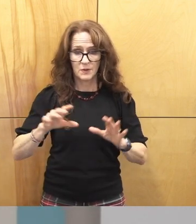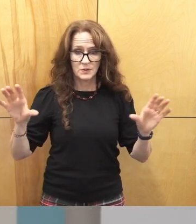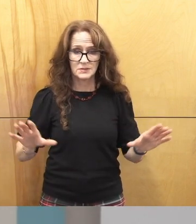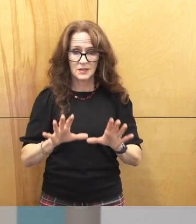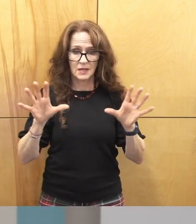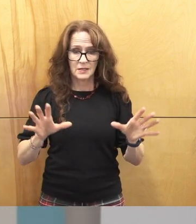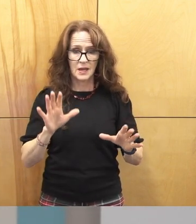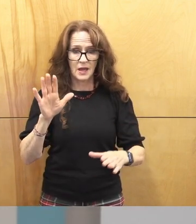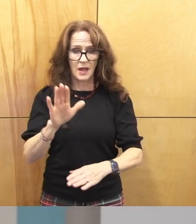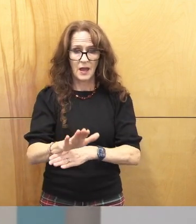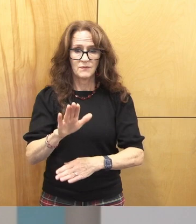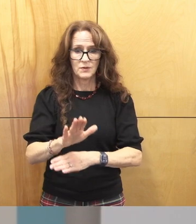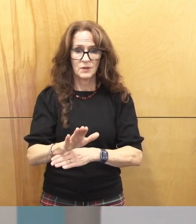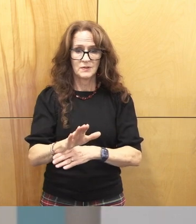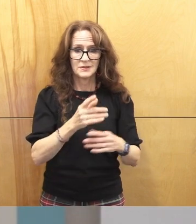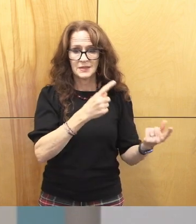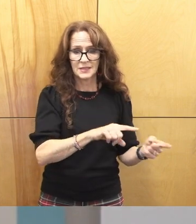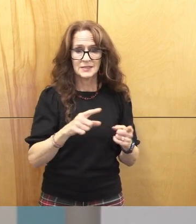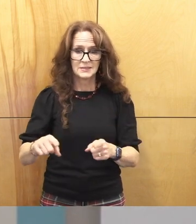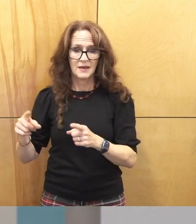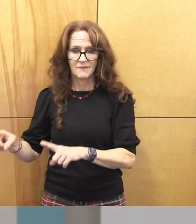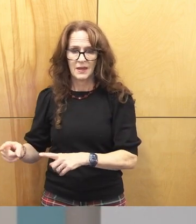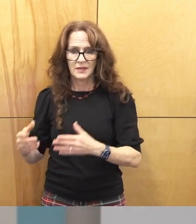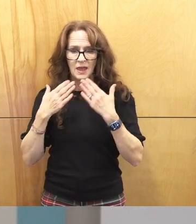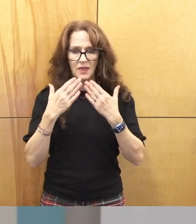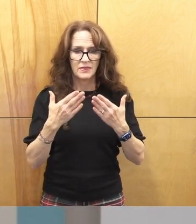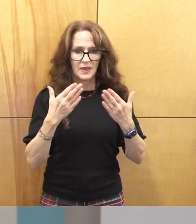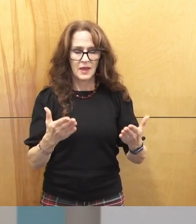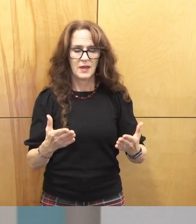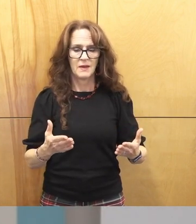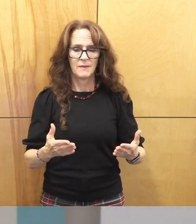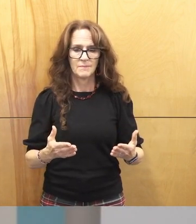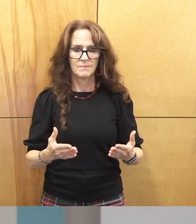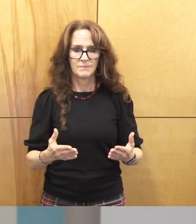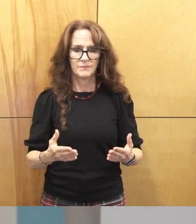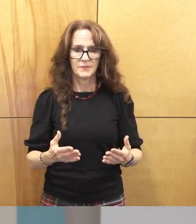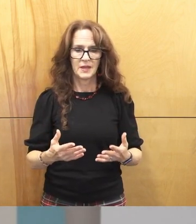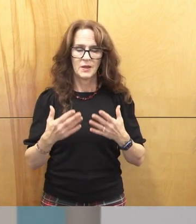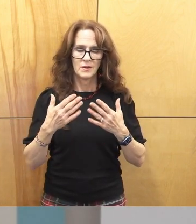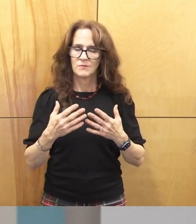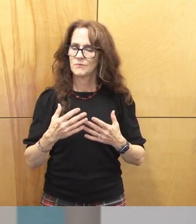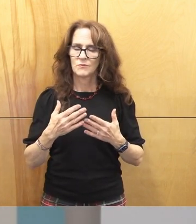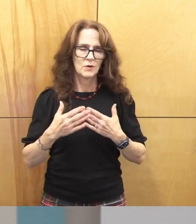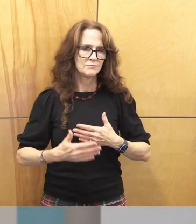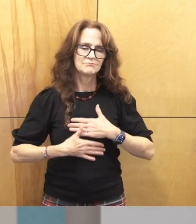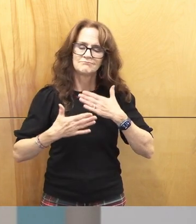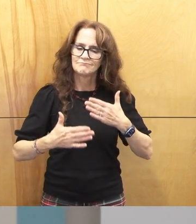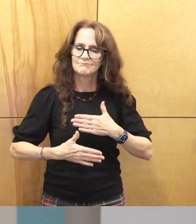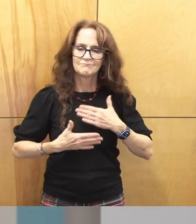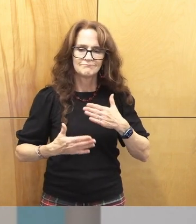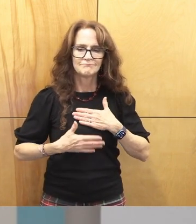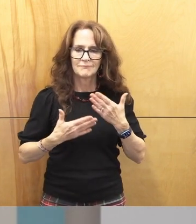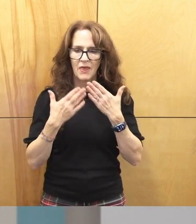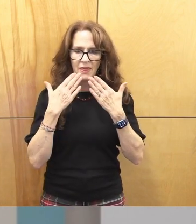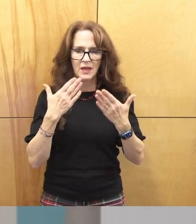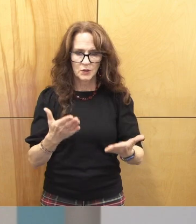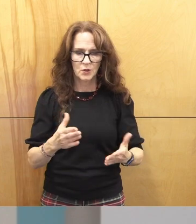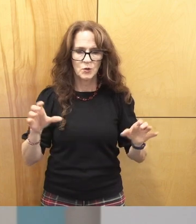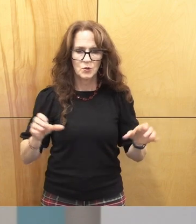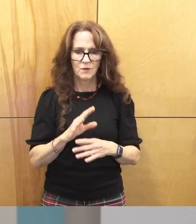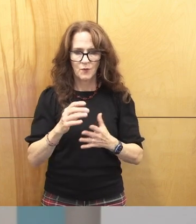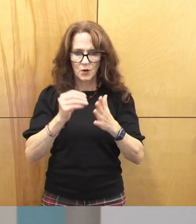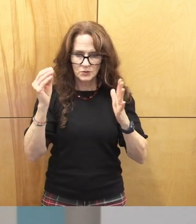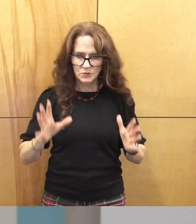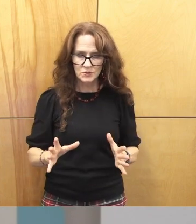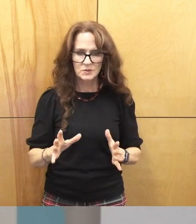Sunday afternoon at these events. So thank you. We are grateful for all that you're doing for our